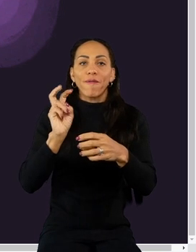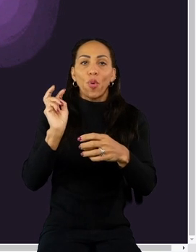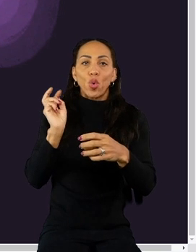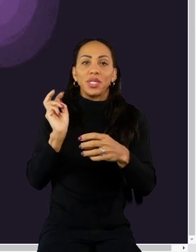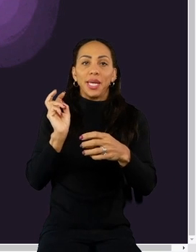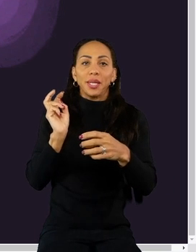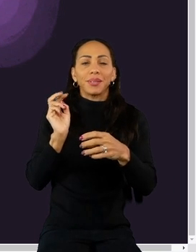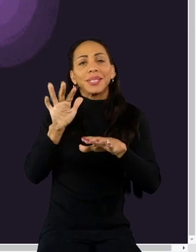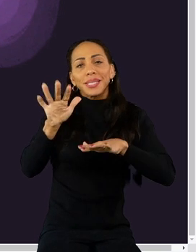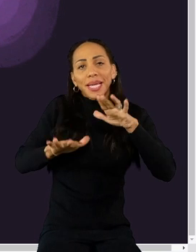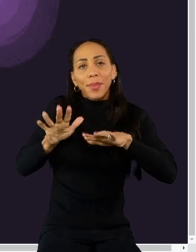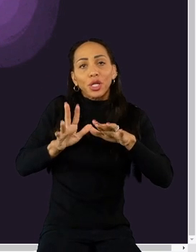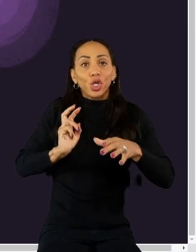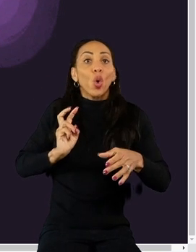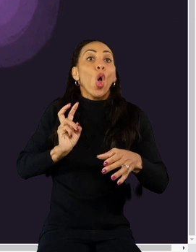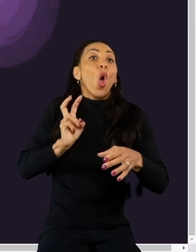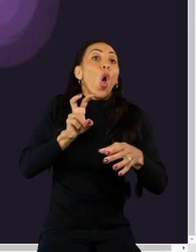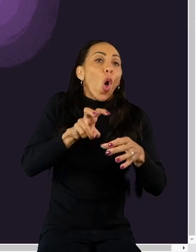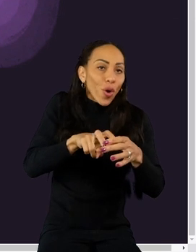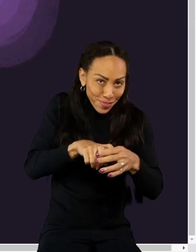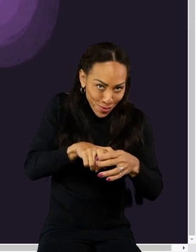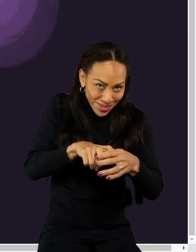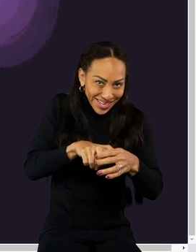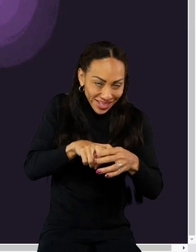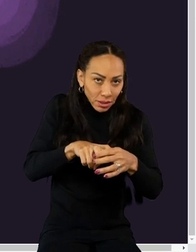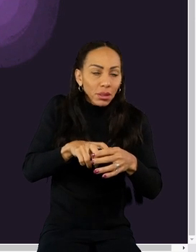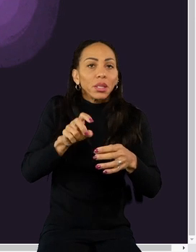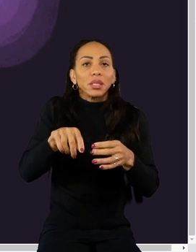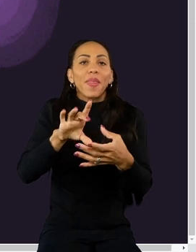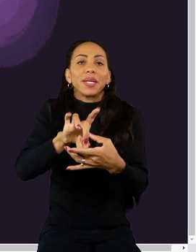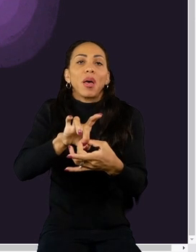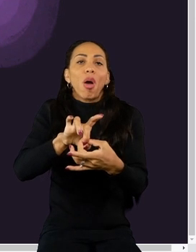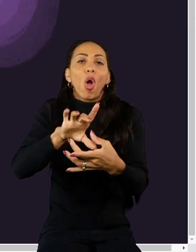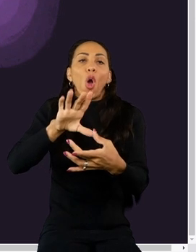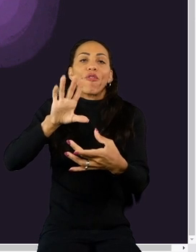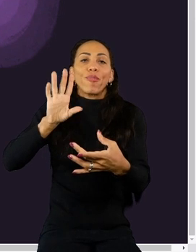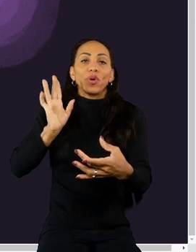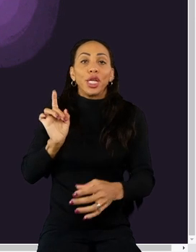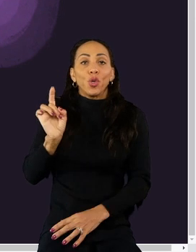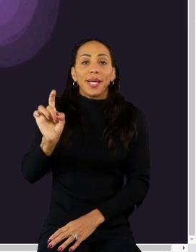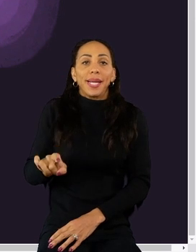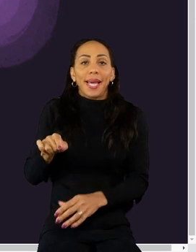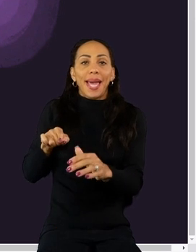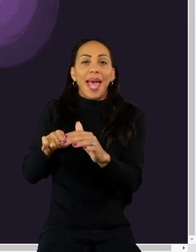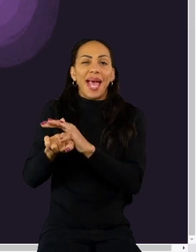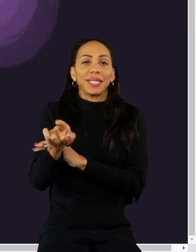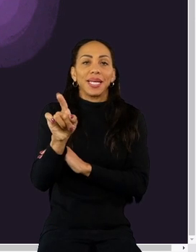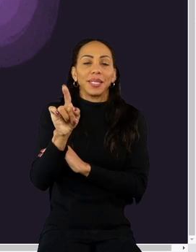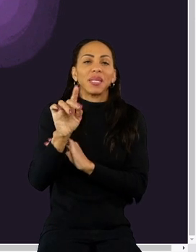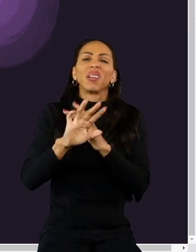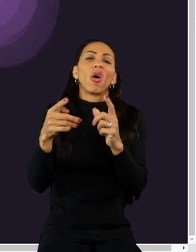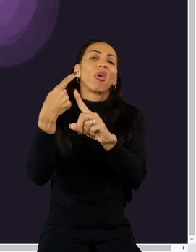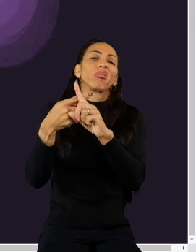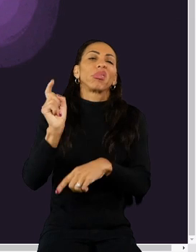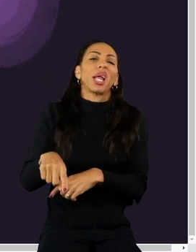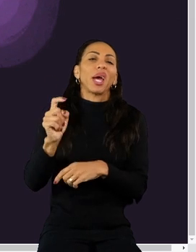well, which mirrors the onboarding process that happens when you enter the website. So there's an offboarding process